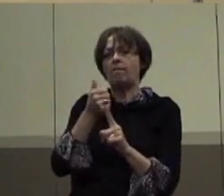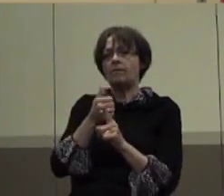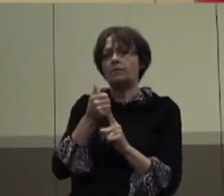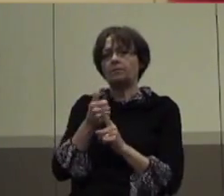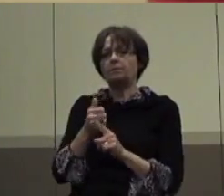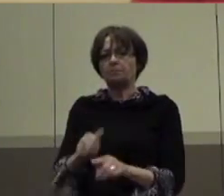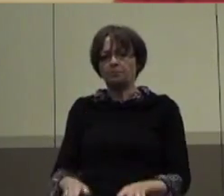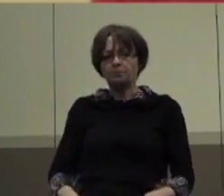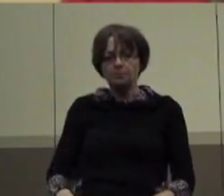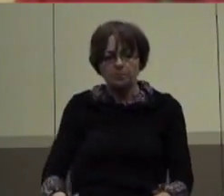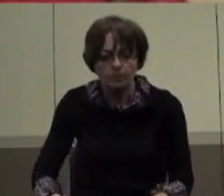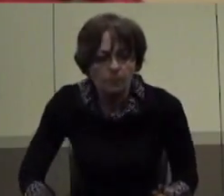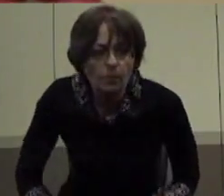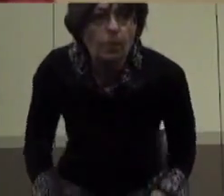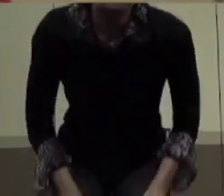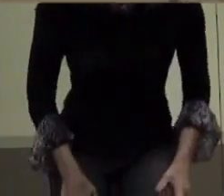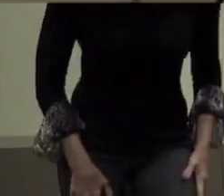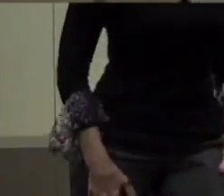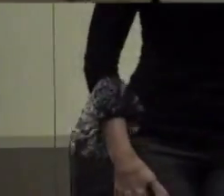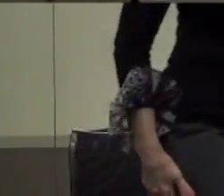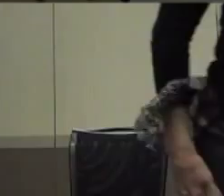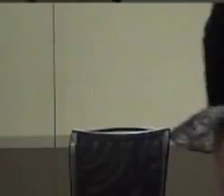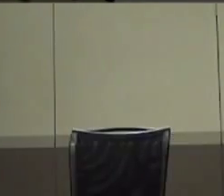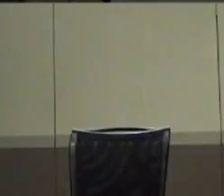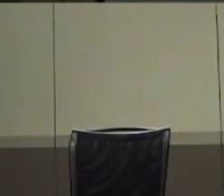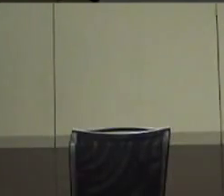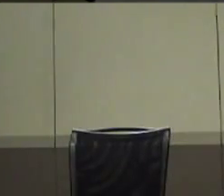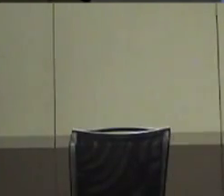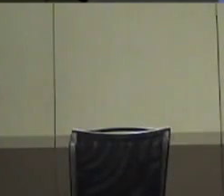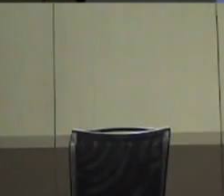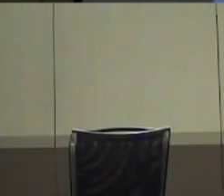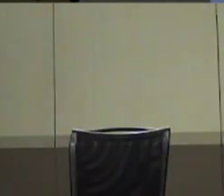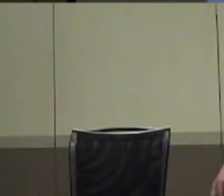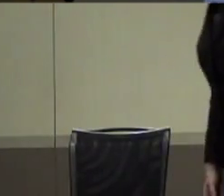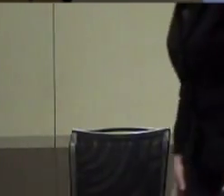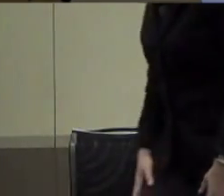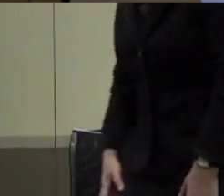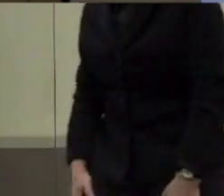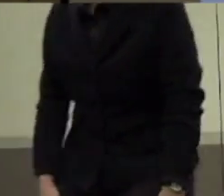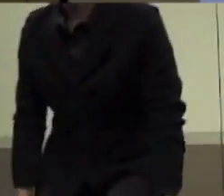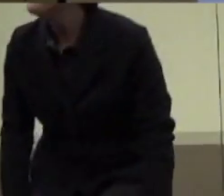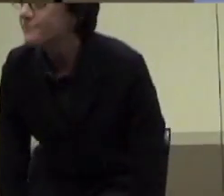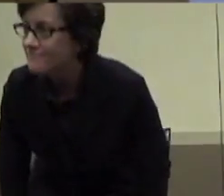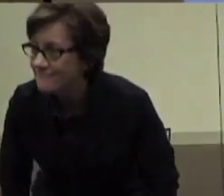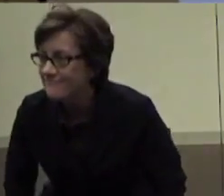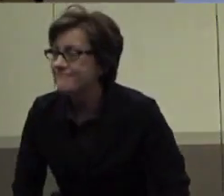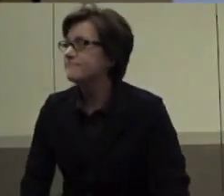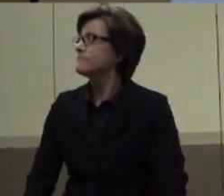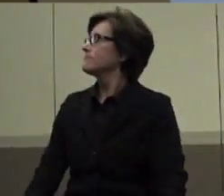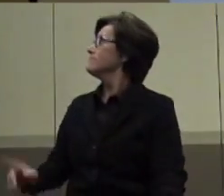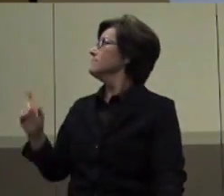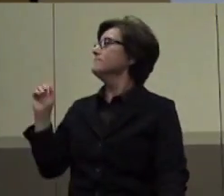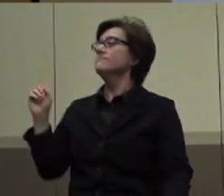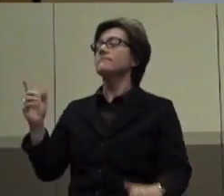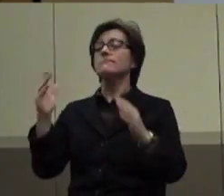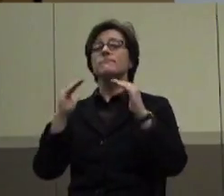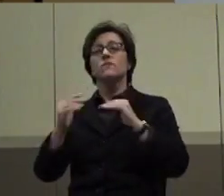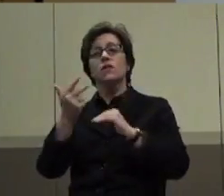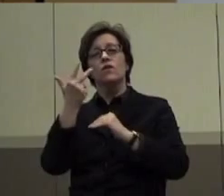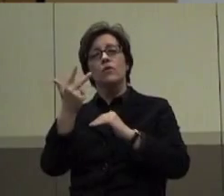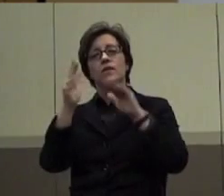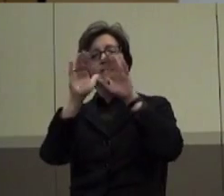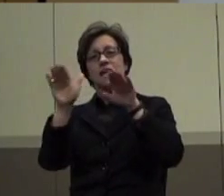it then goes through these 3 stages. And as you see, there's arrows going back and forth. This is not a